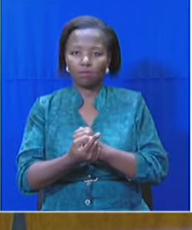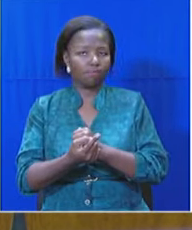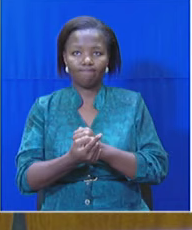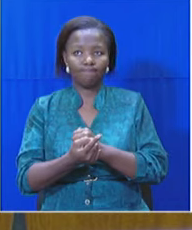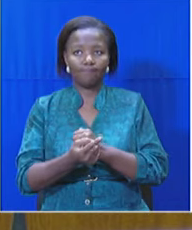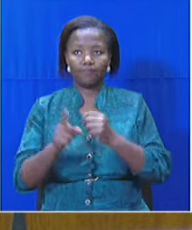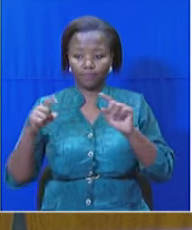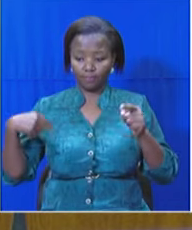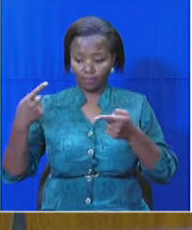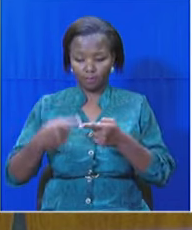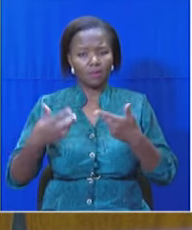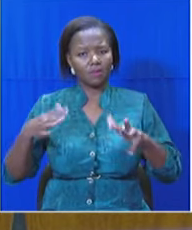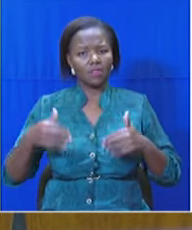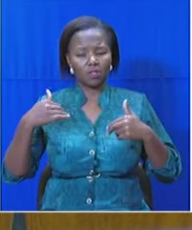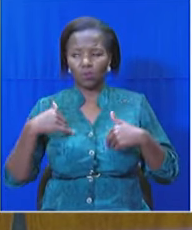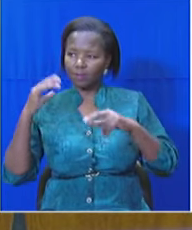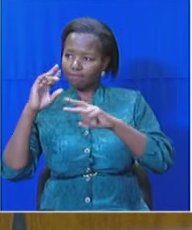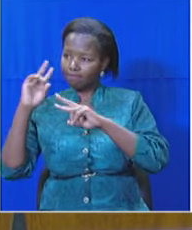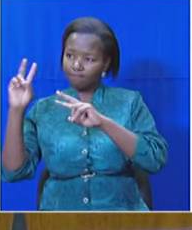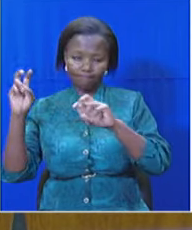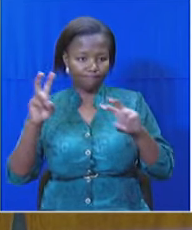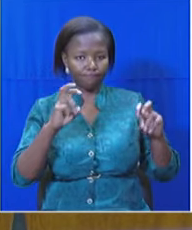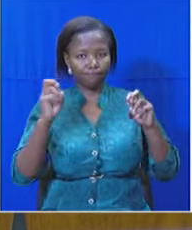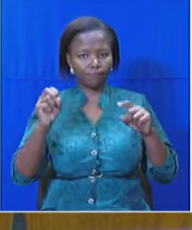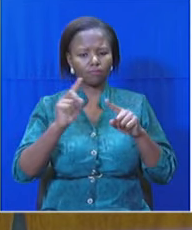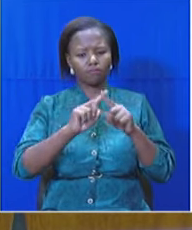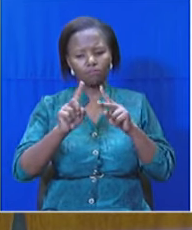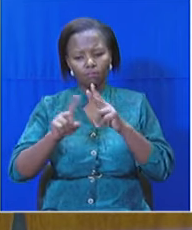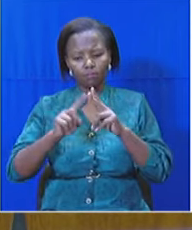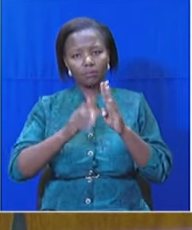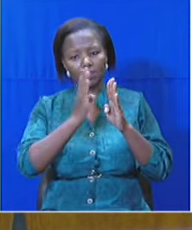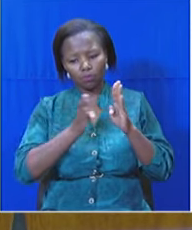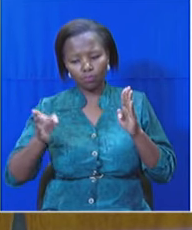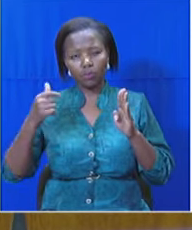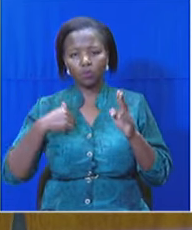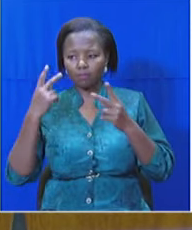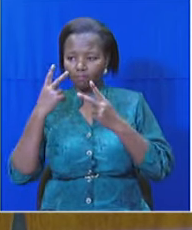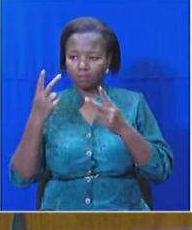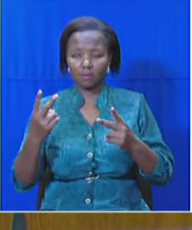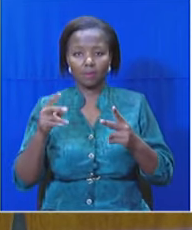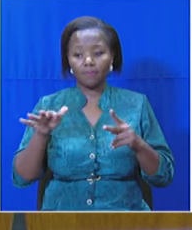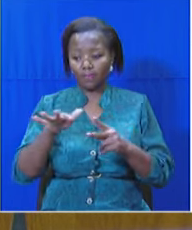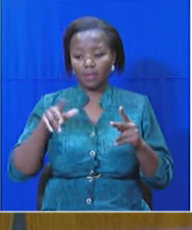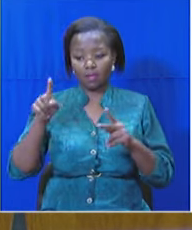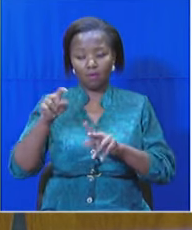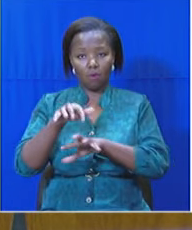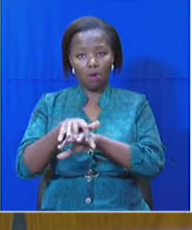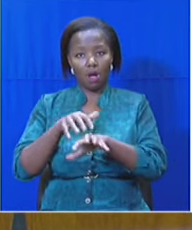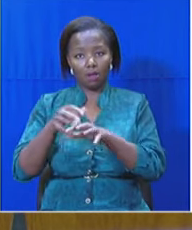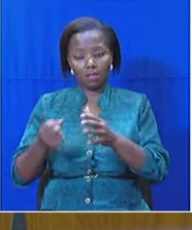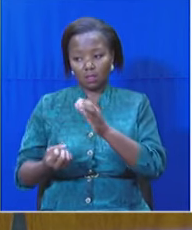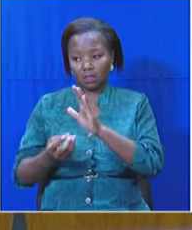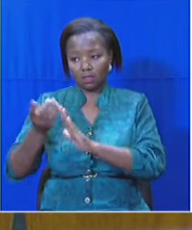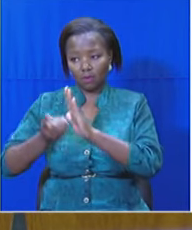been conducted looking at several variables to ensure that areas selected for the agri-park development